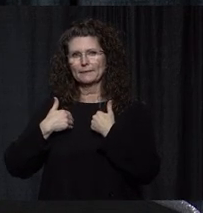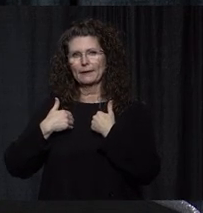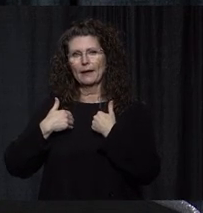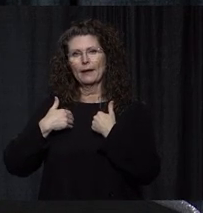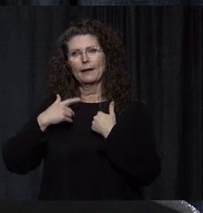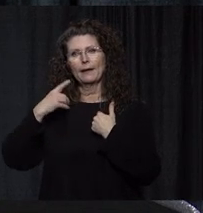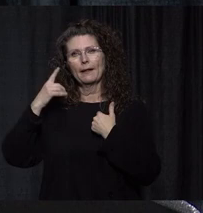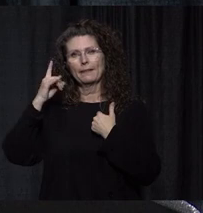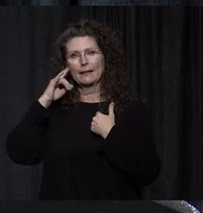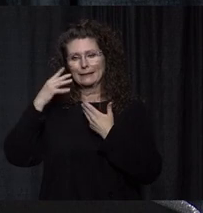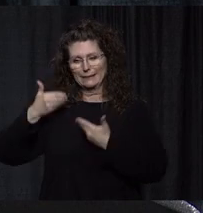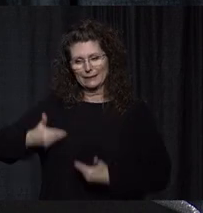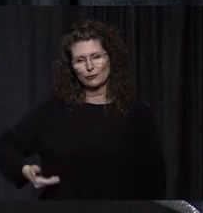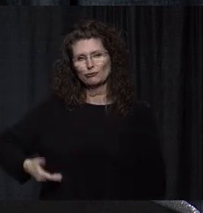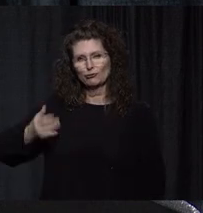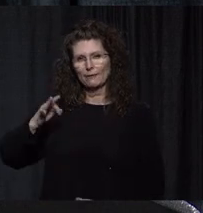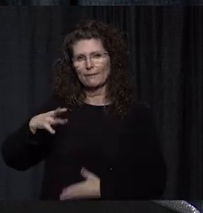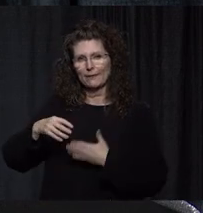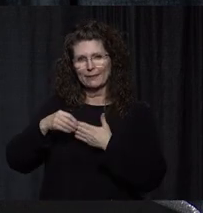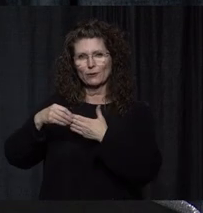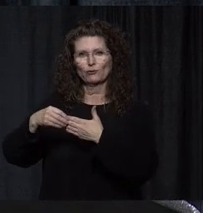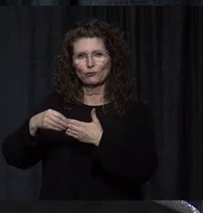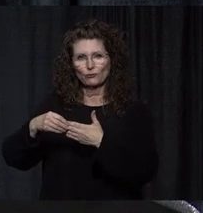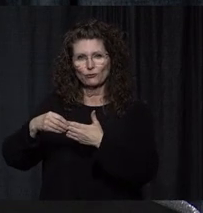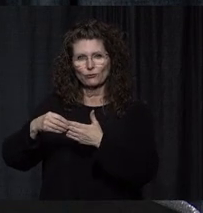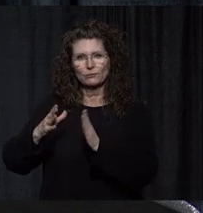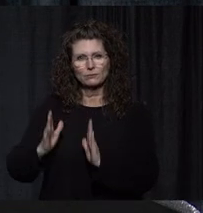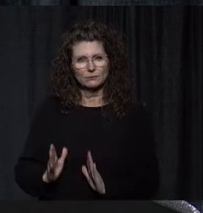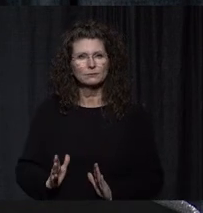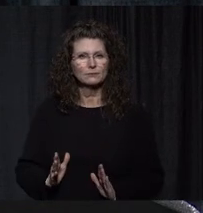And that they're always